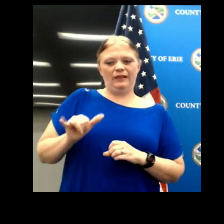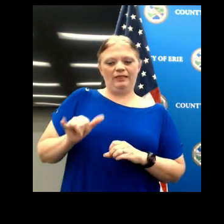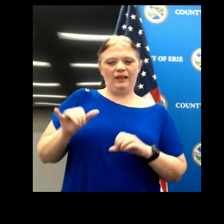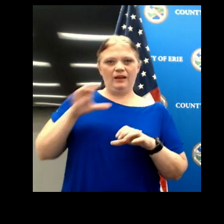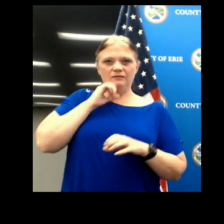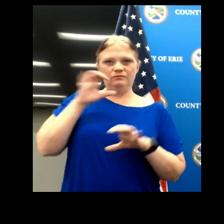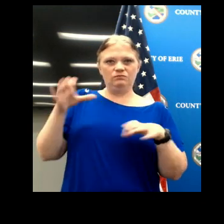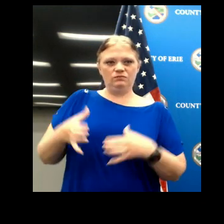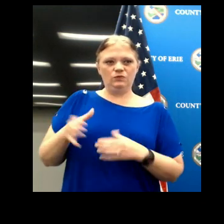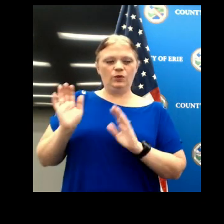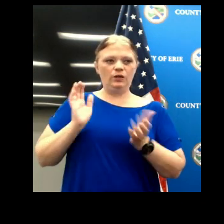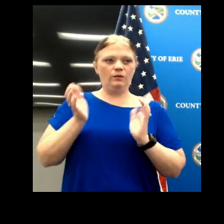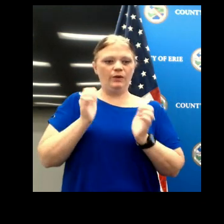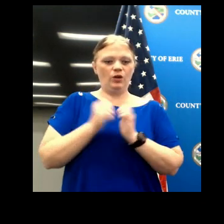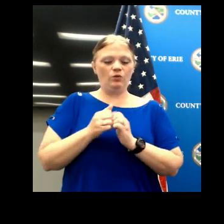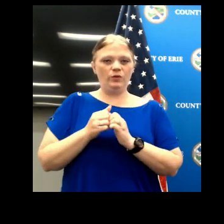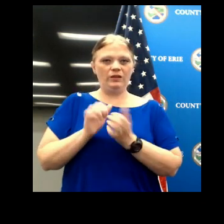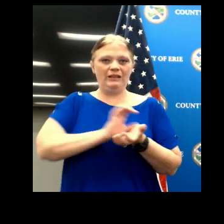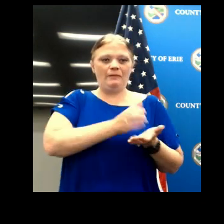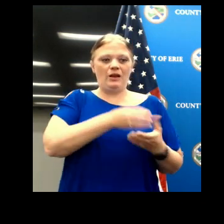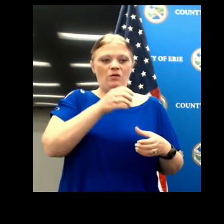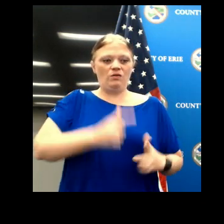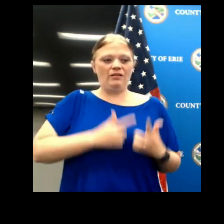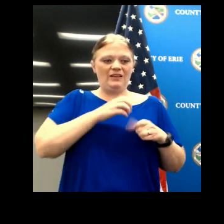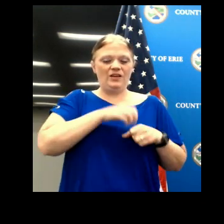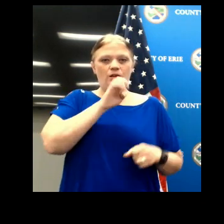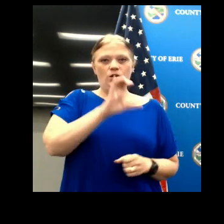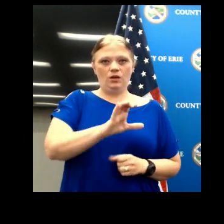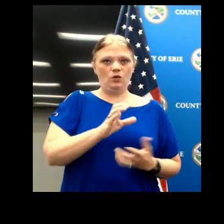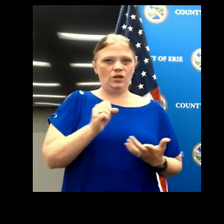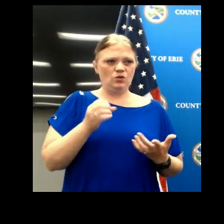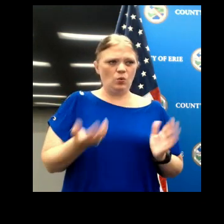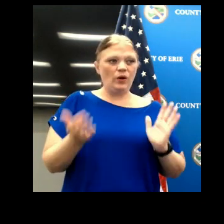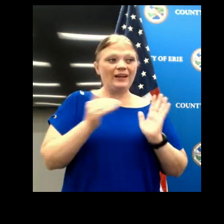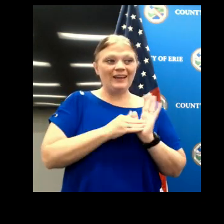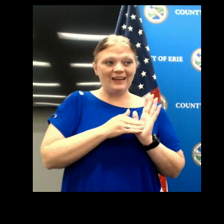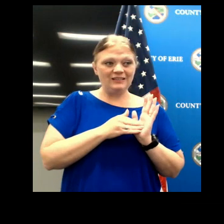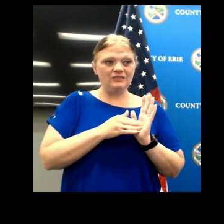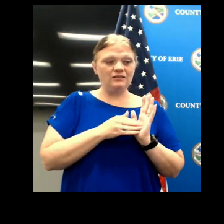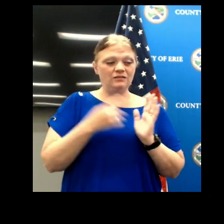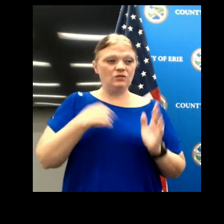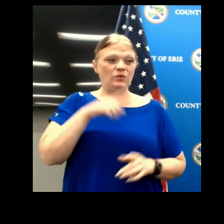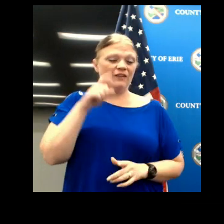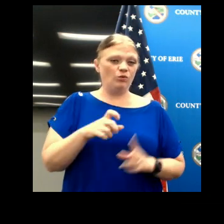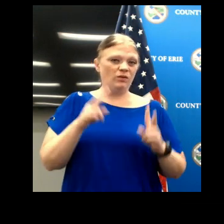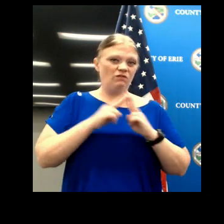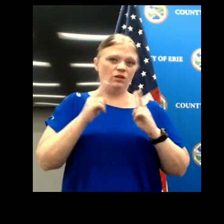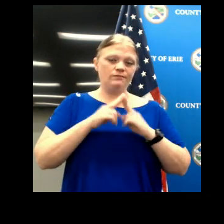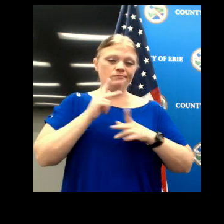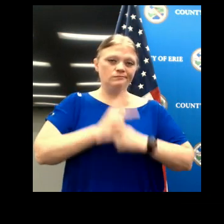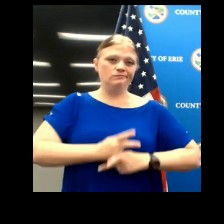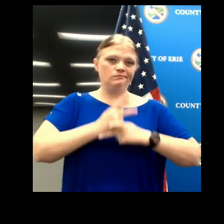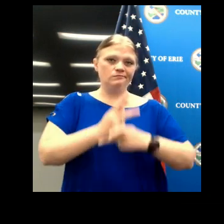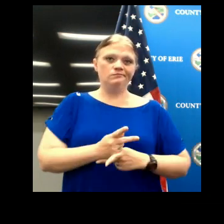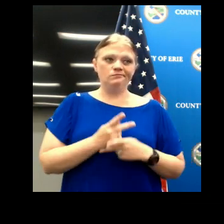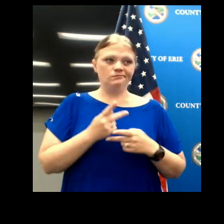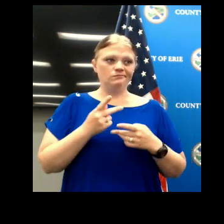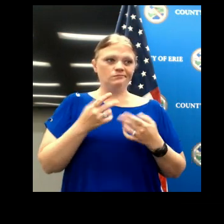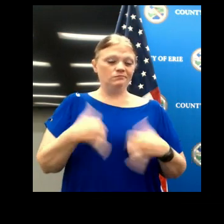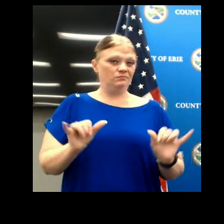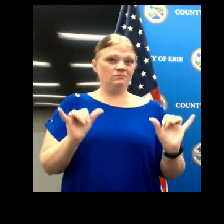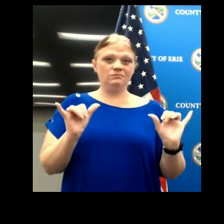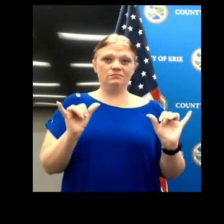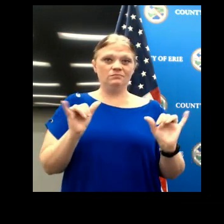compared to the proportion who live in Erie County. So again, we have to be very, very careful still